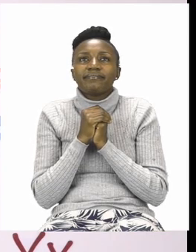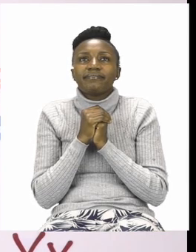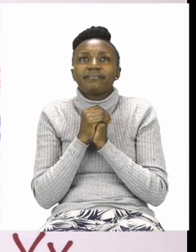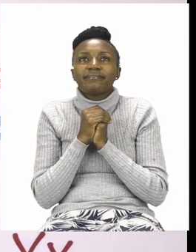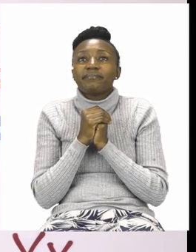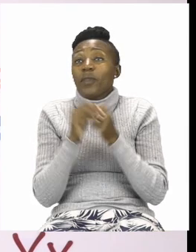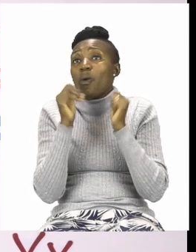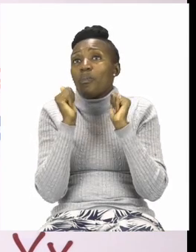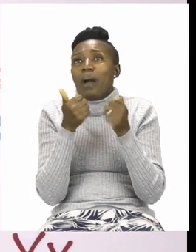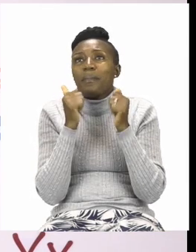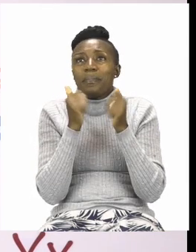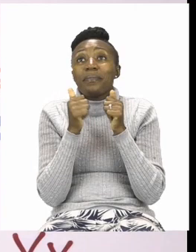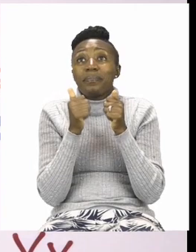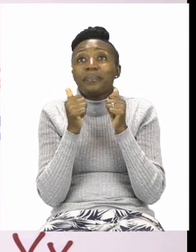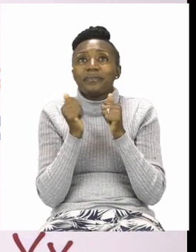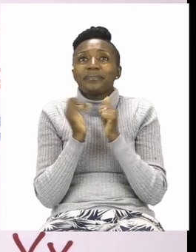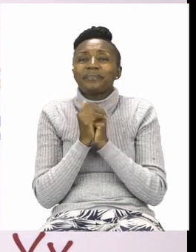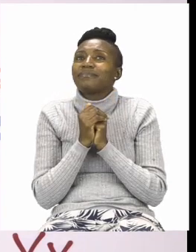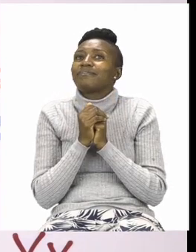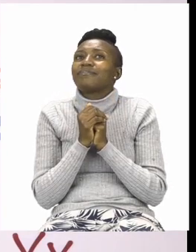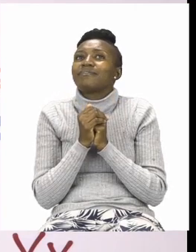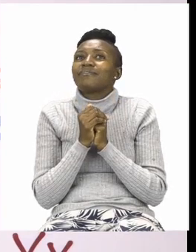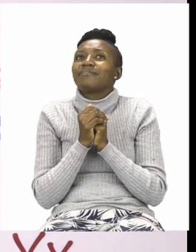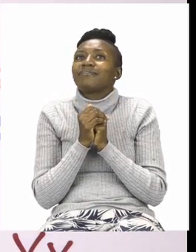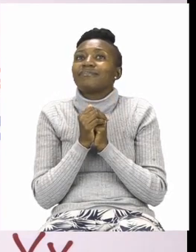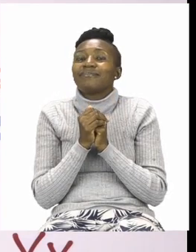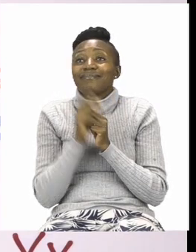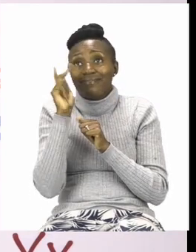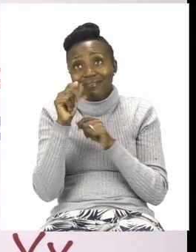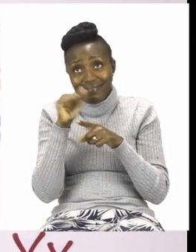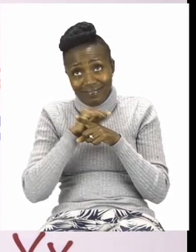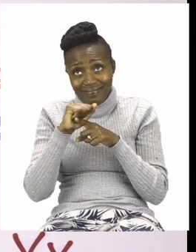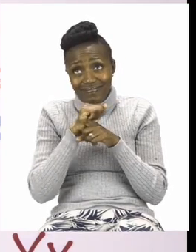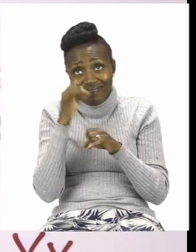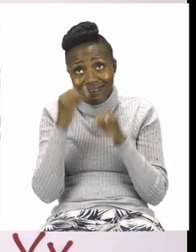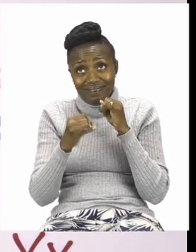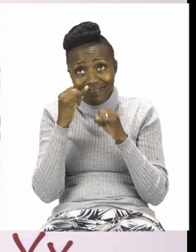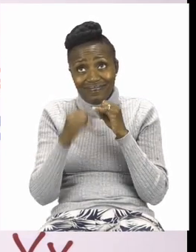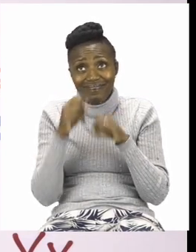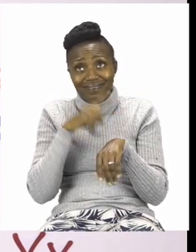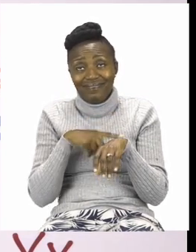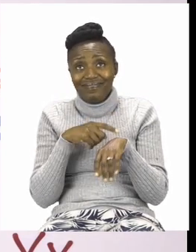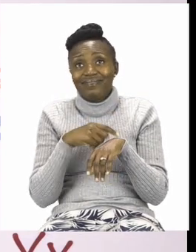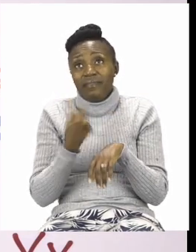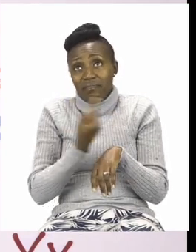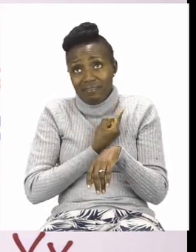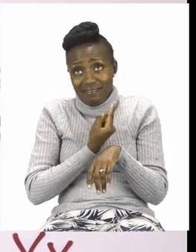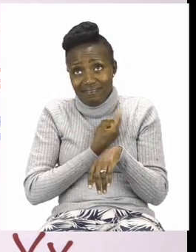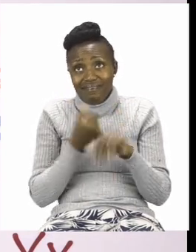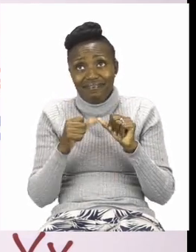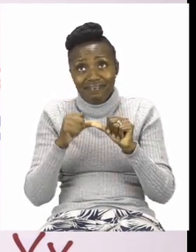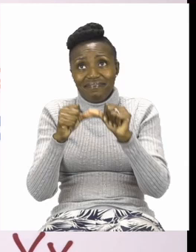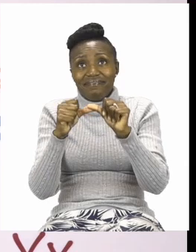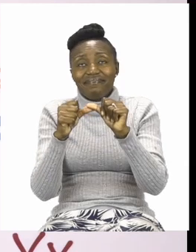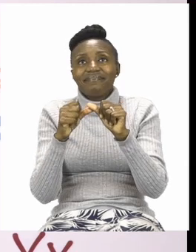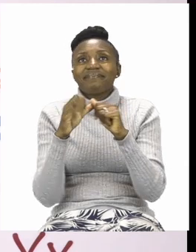job, everyone. Now let's do it for the last time together before you continue by yourself.